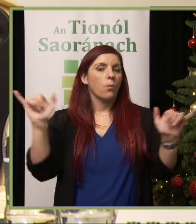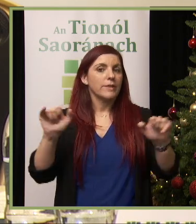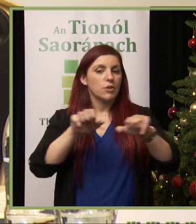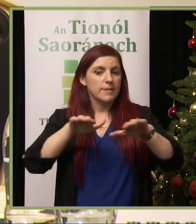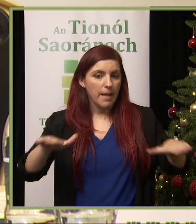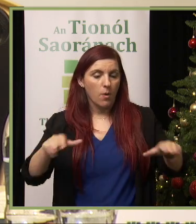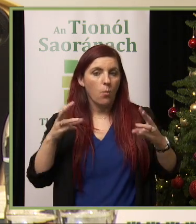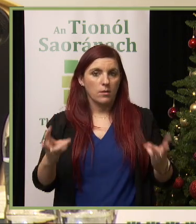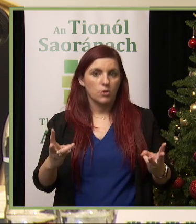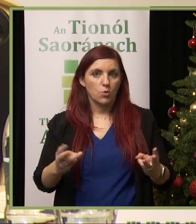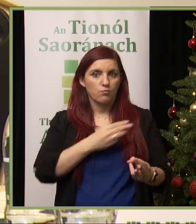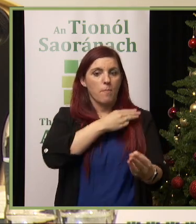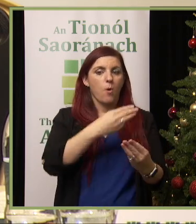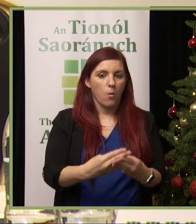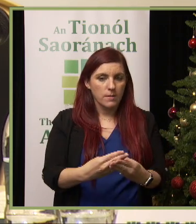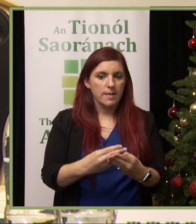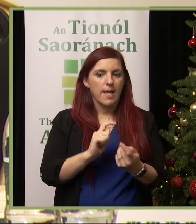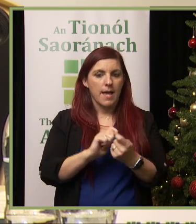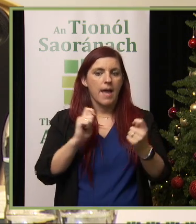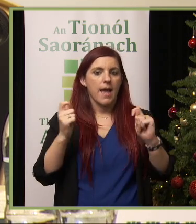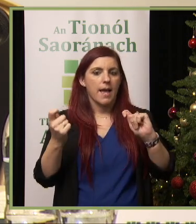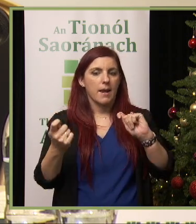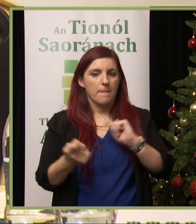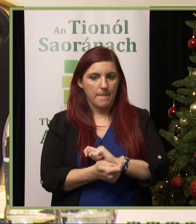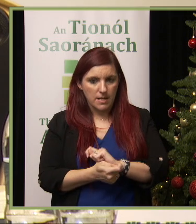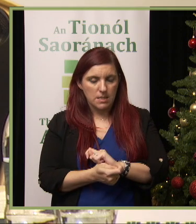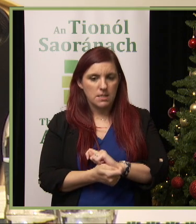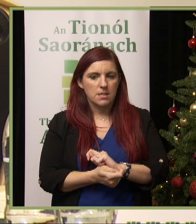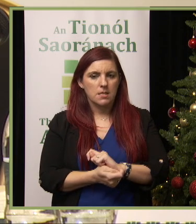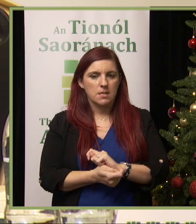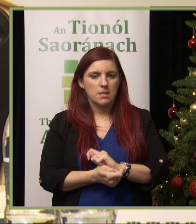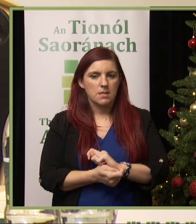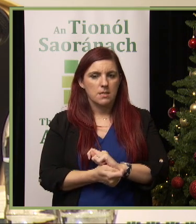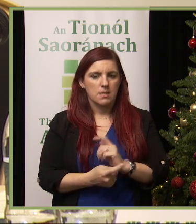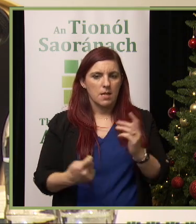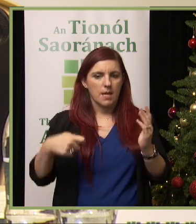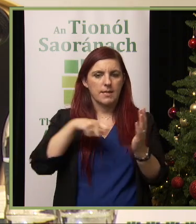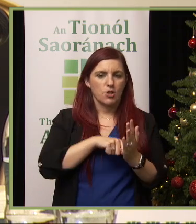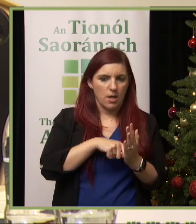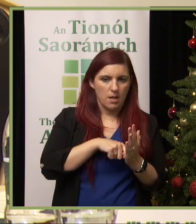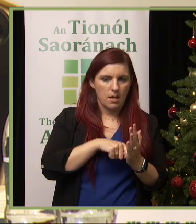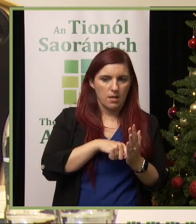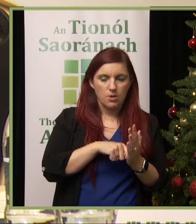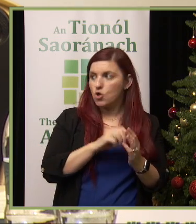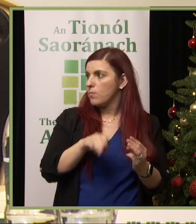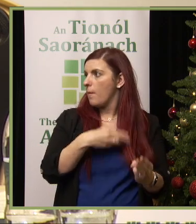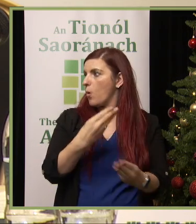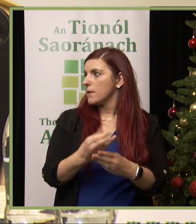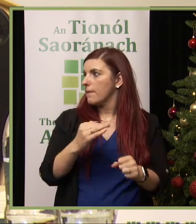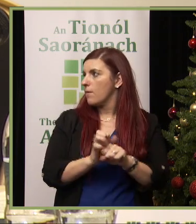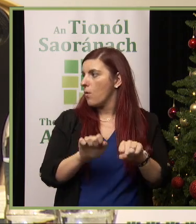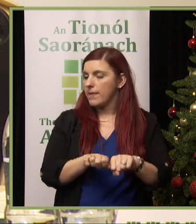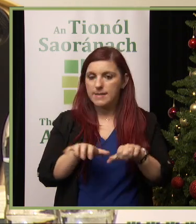or deletion to this. You will propose it, thank you Kenneth, on table 10, and you're proposing it on behalf of the table.